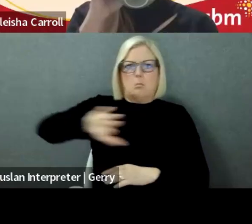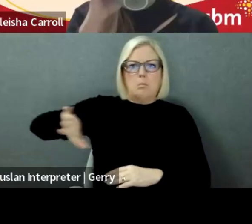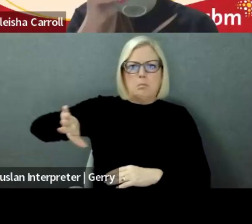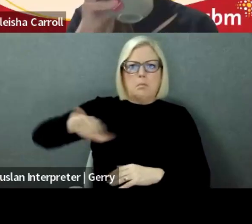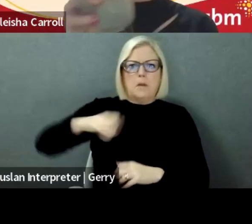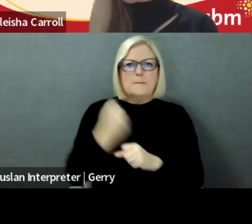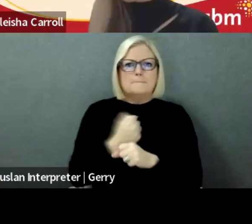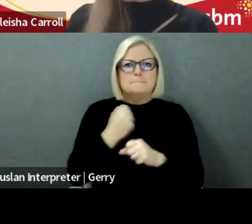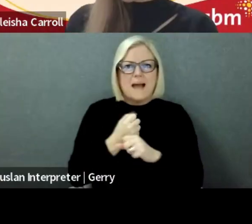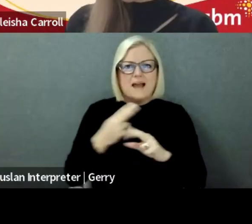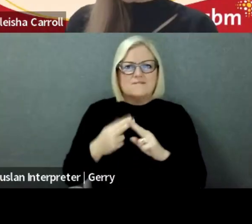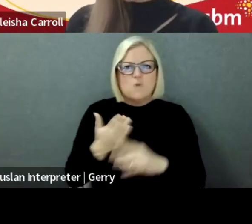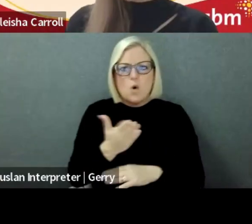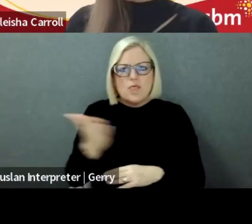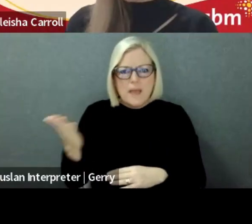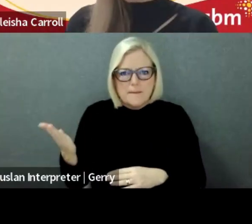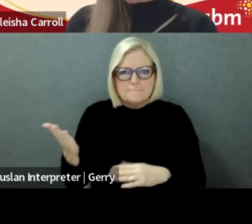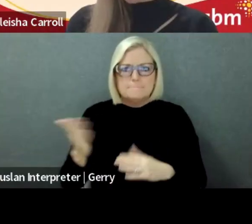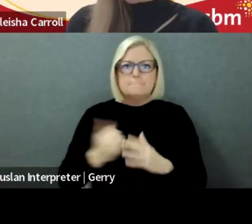the